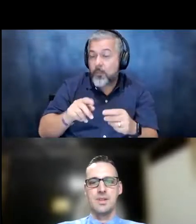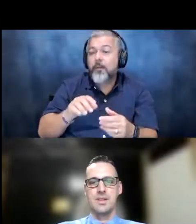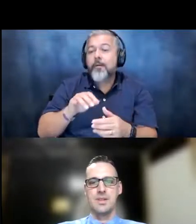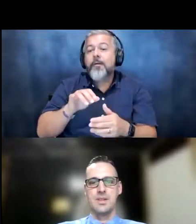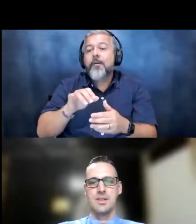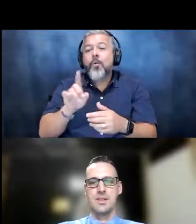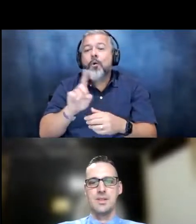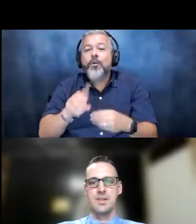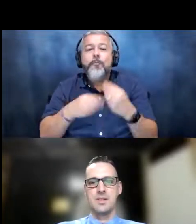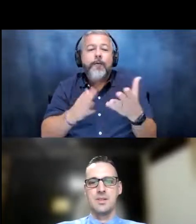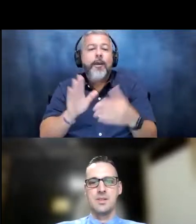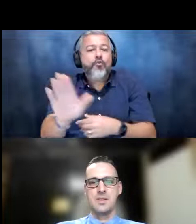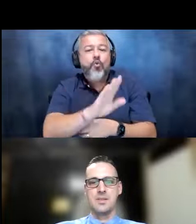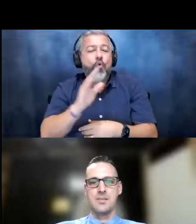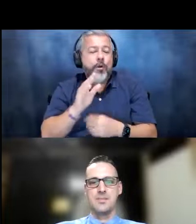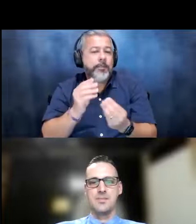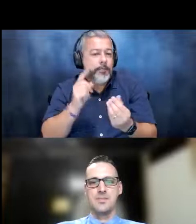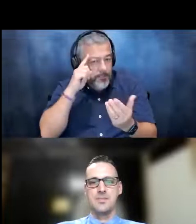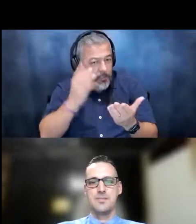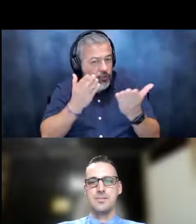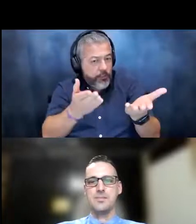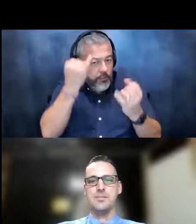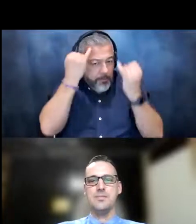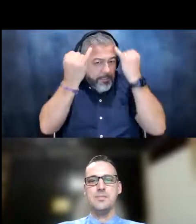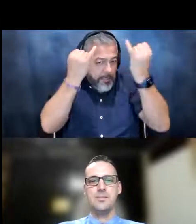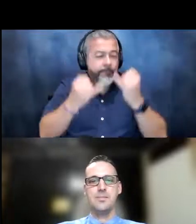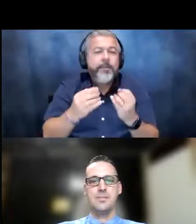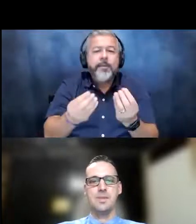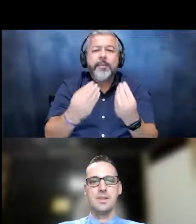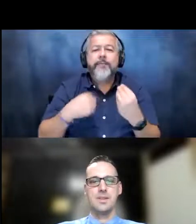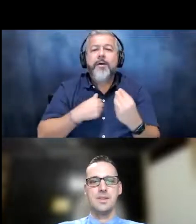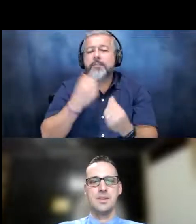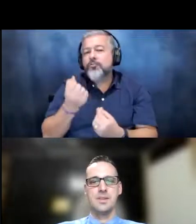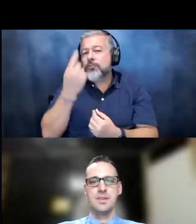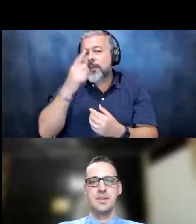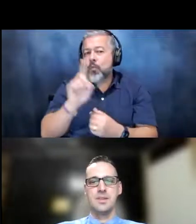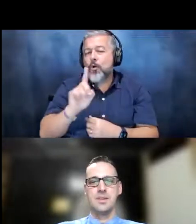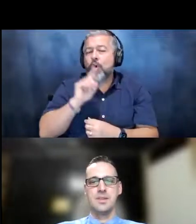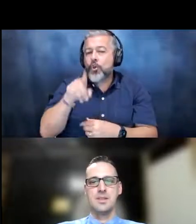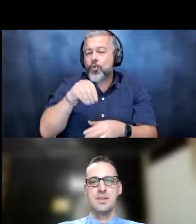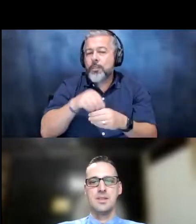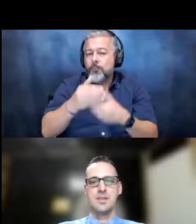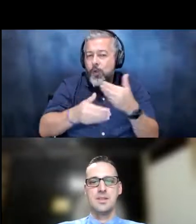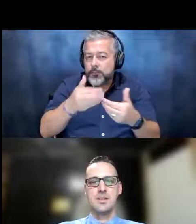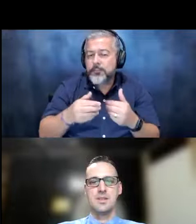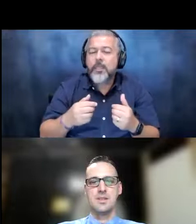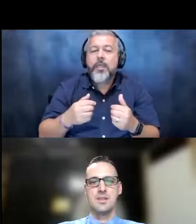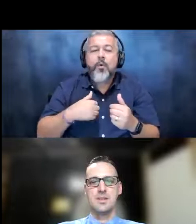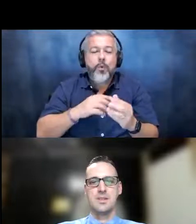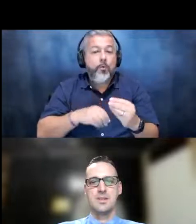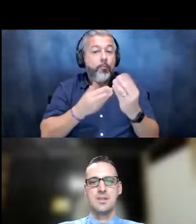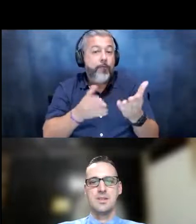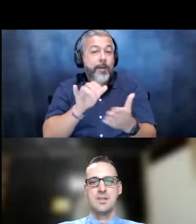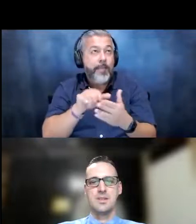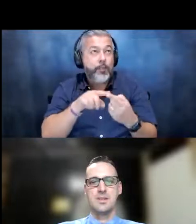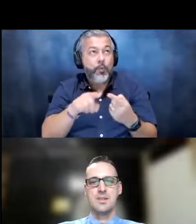suggestions and to give us an understanding about where you're at in this process. And we'll be able to provide that to you hopefully